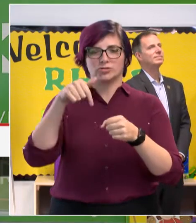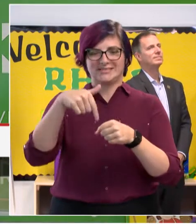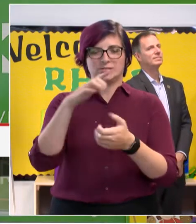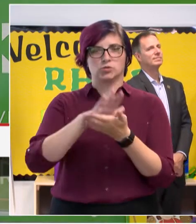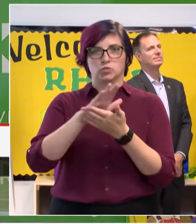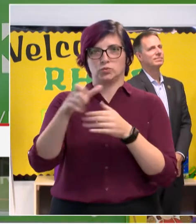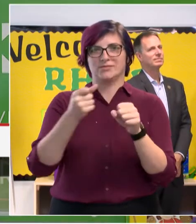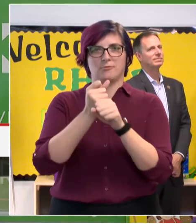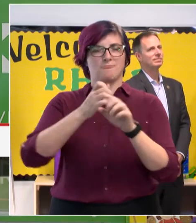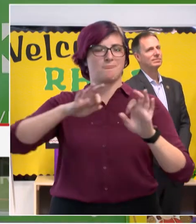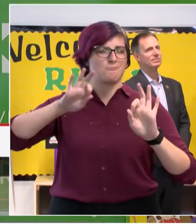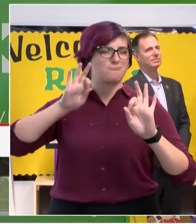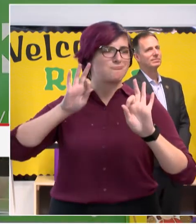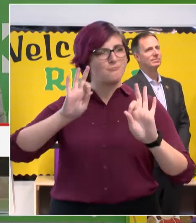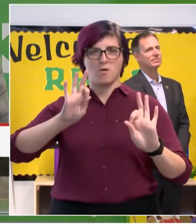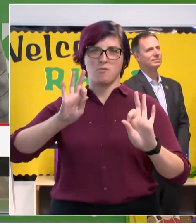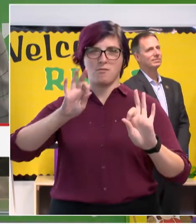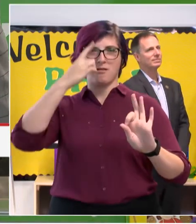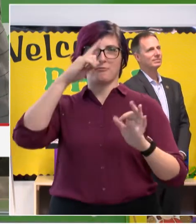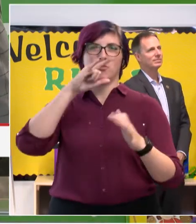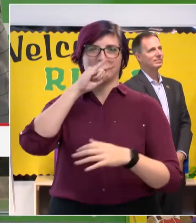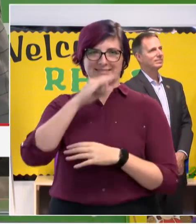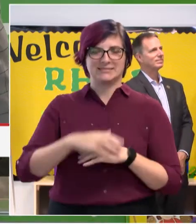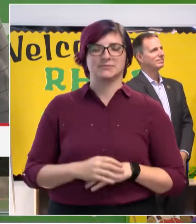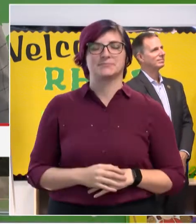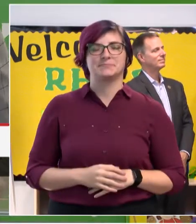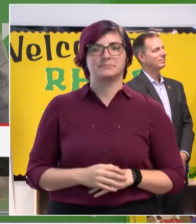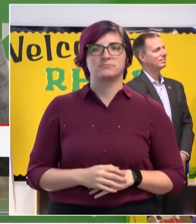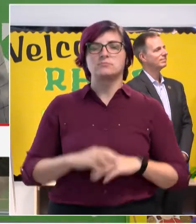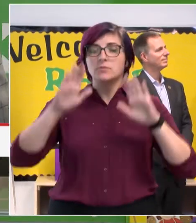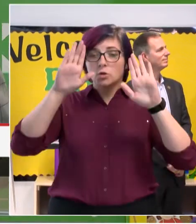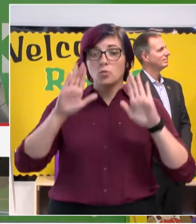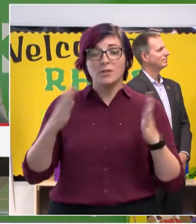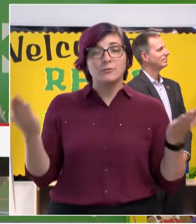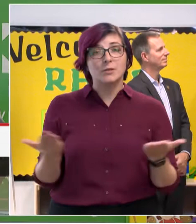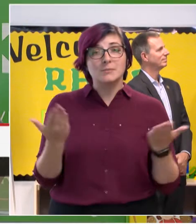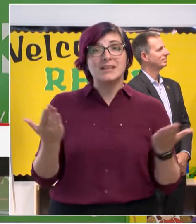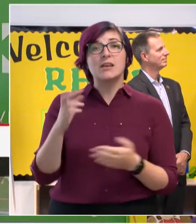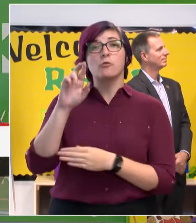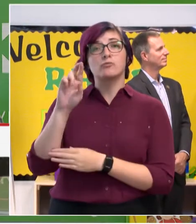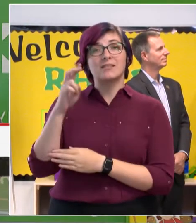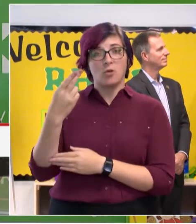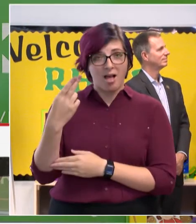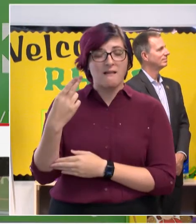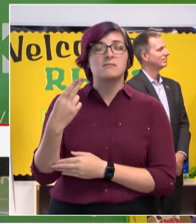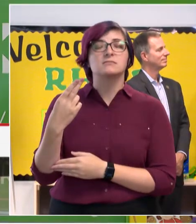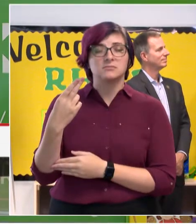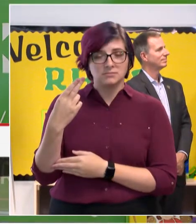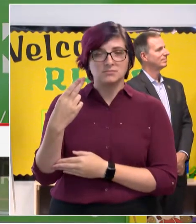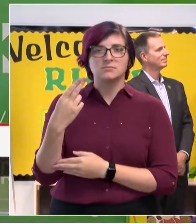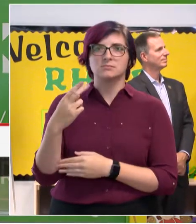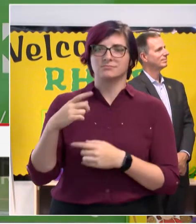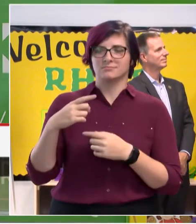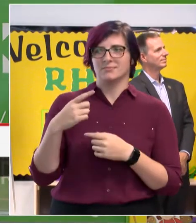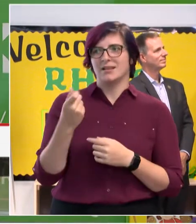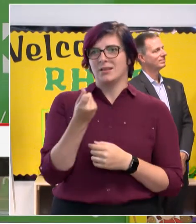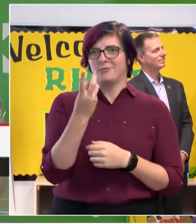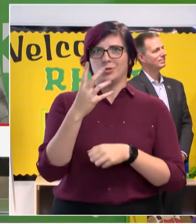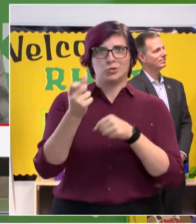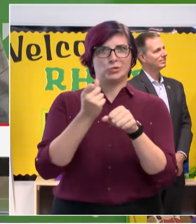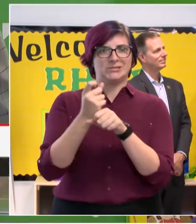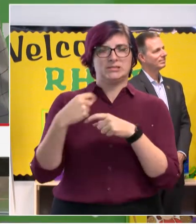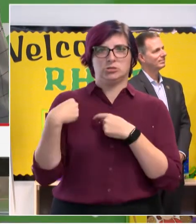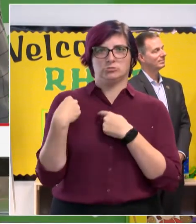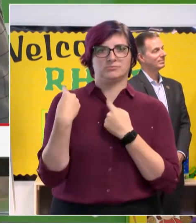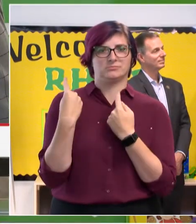our kids. It's wonderful to be here at Randle Highlands. It's been a number of years